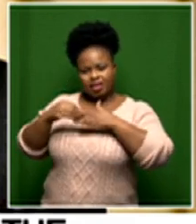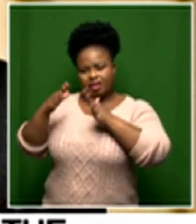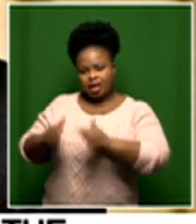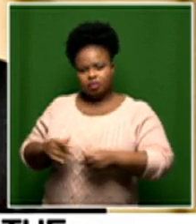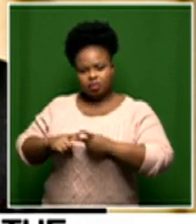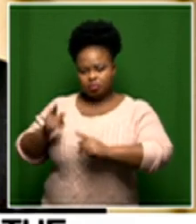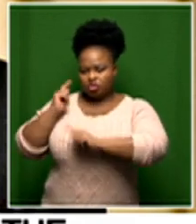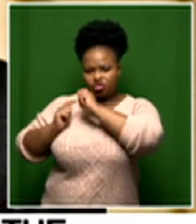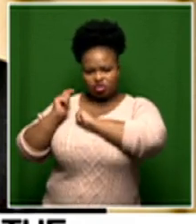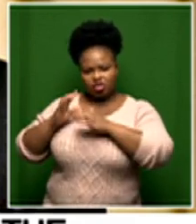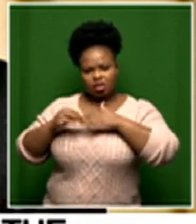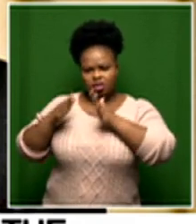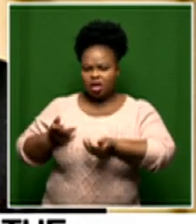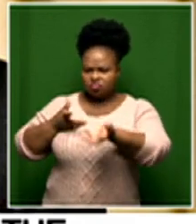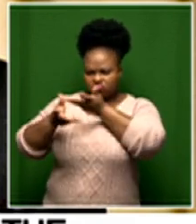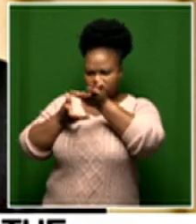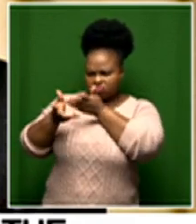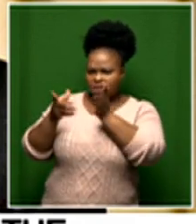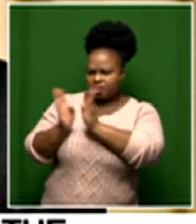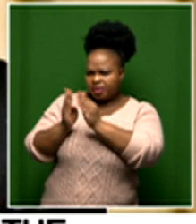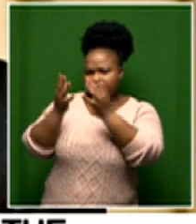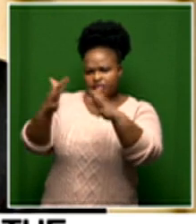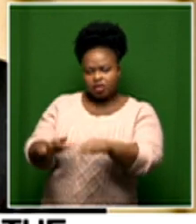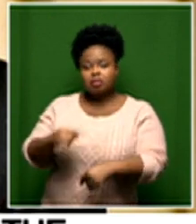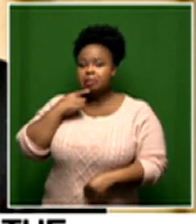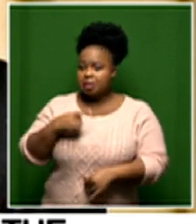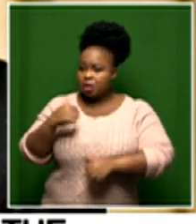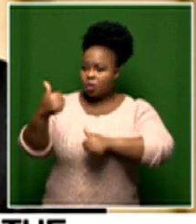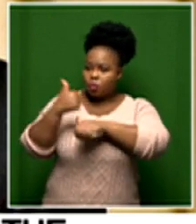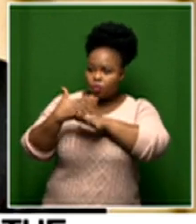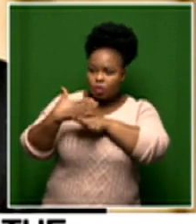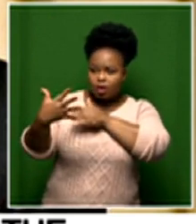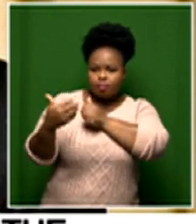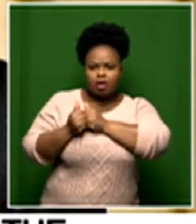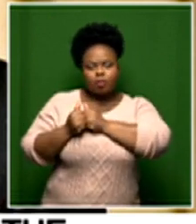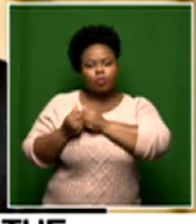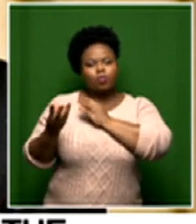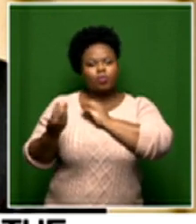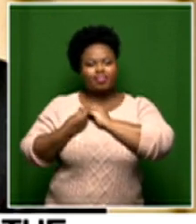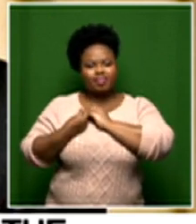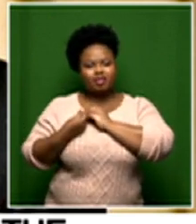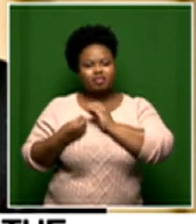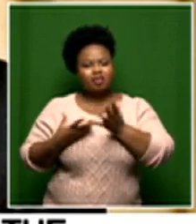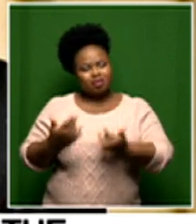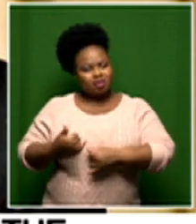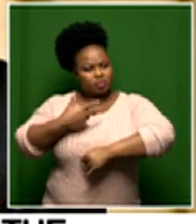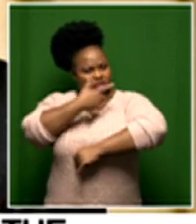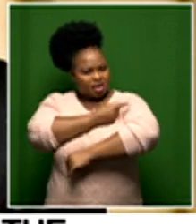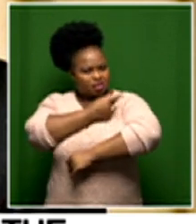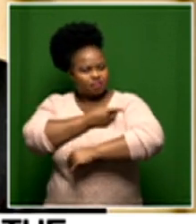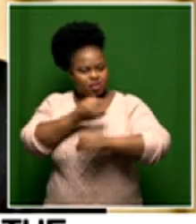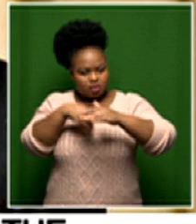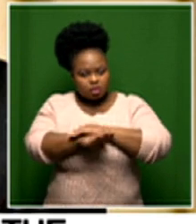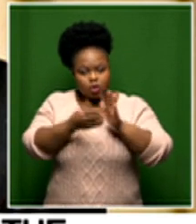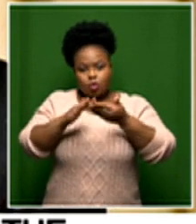leaders, and they were saying that they want to work with us to actually roll out this program of